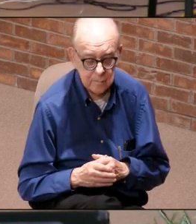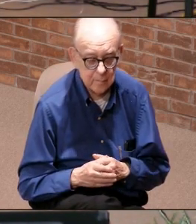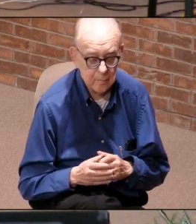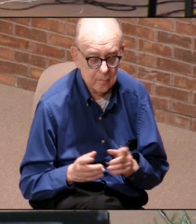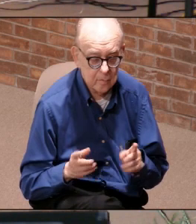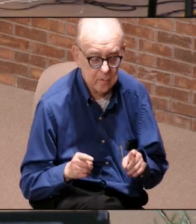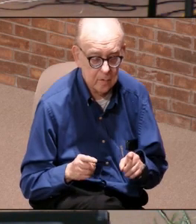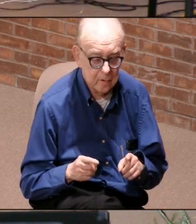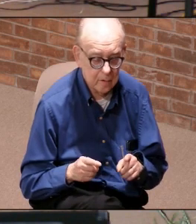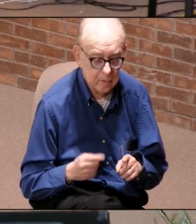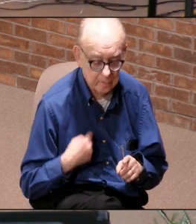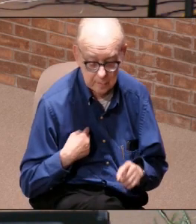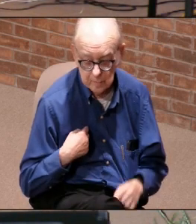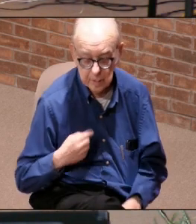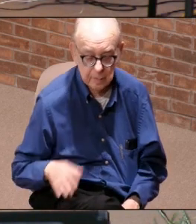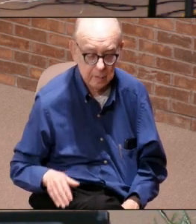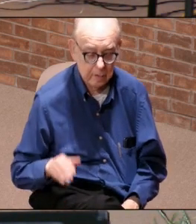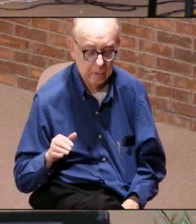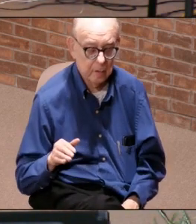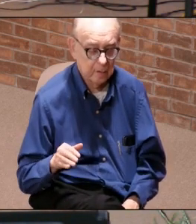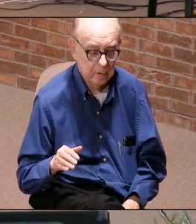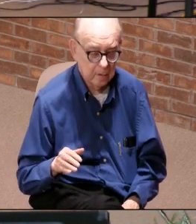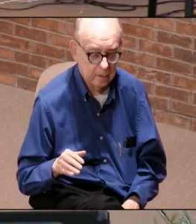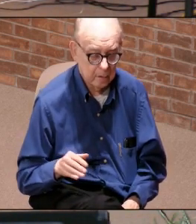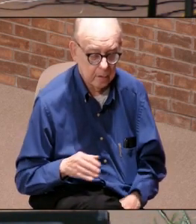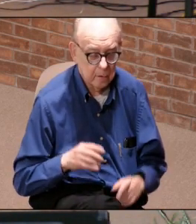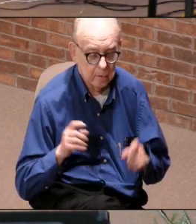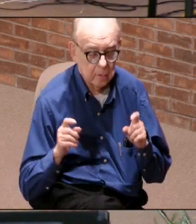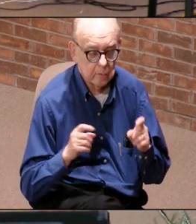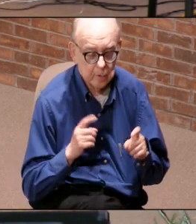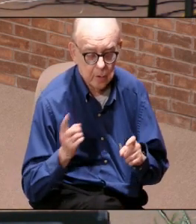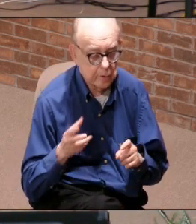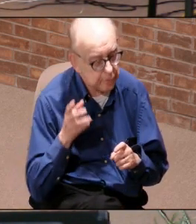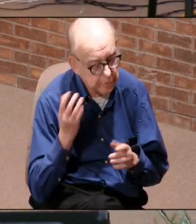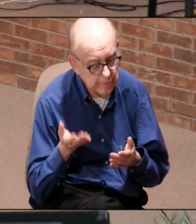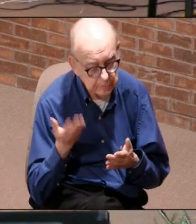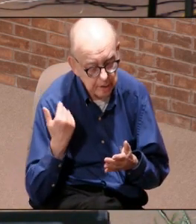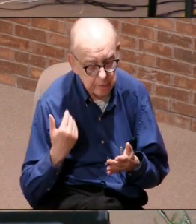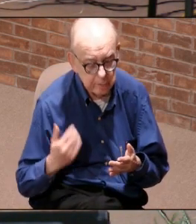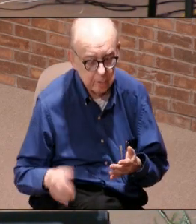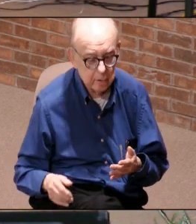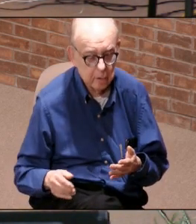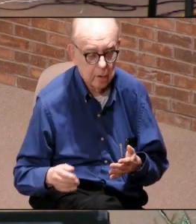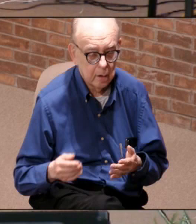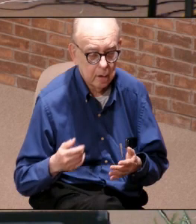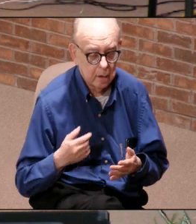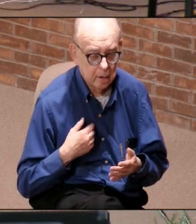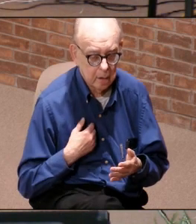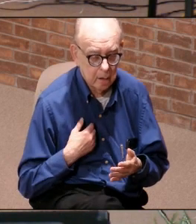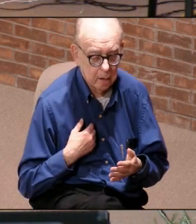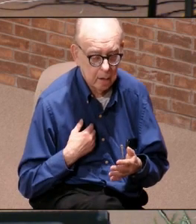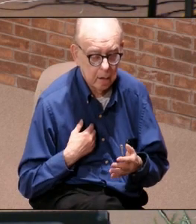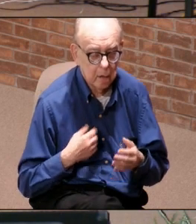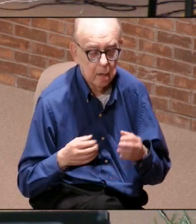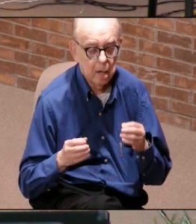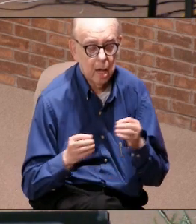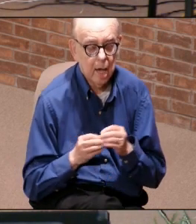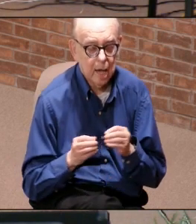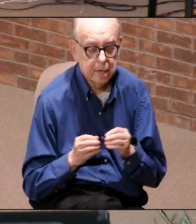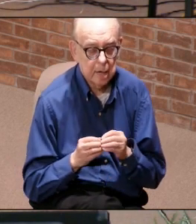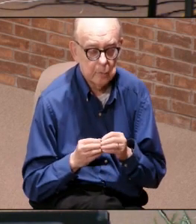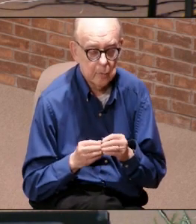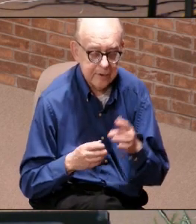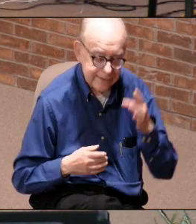When I was growing up, here's the expression that you always heard. I've got more ailments than Carter's got